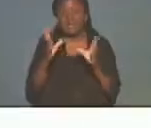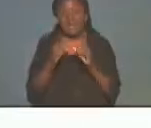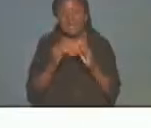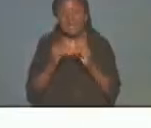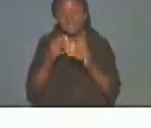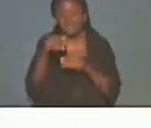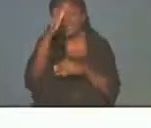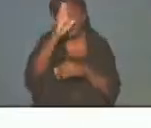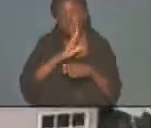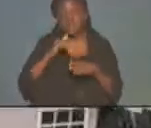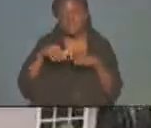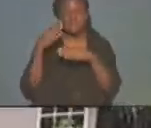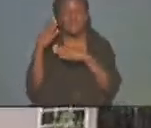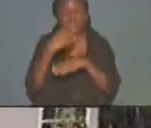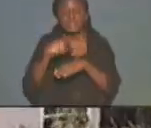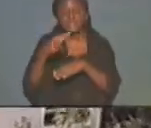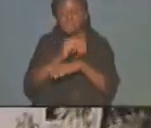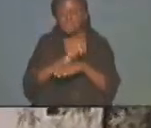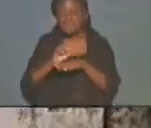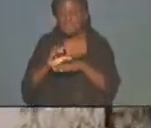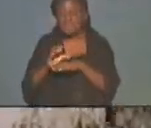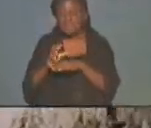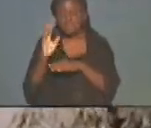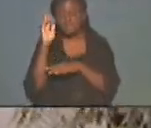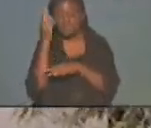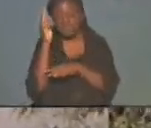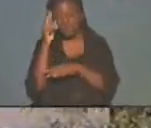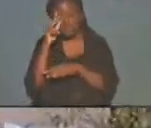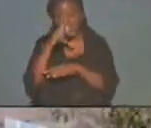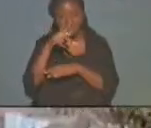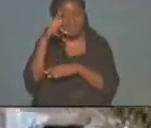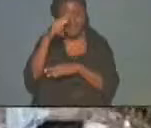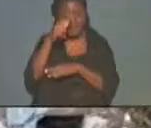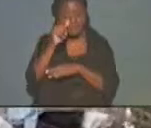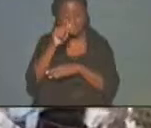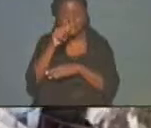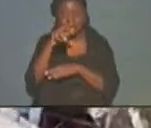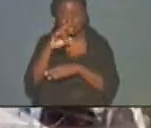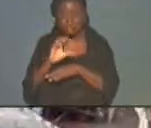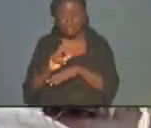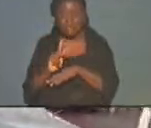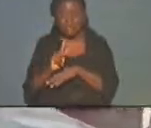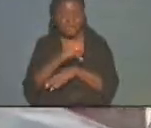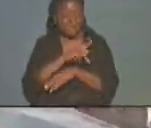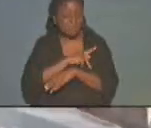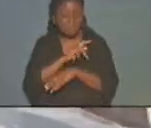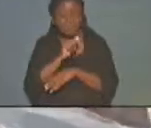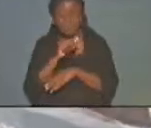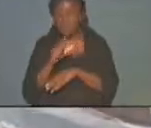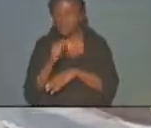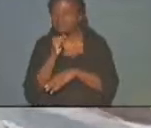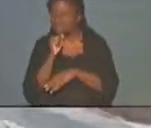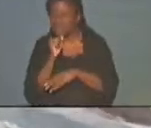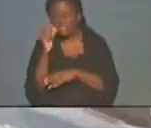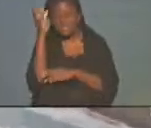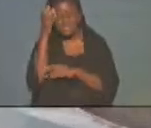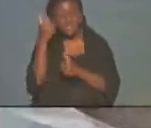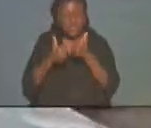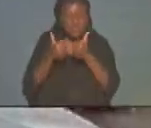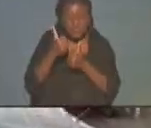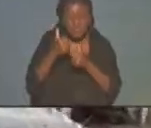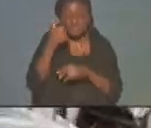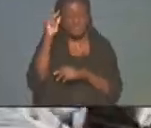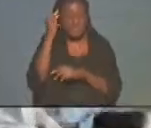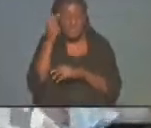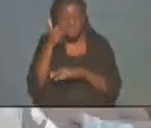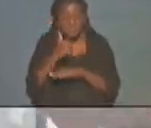and Caicos Islands, Reverend Patrick Paul, is not concerned about which administration is to blame. Rectifying the